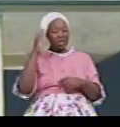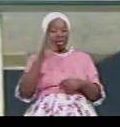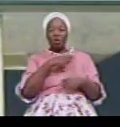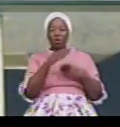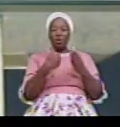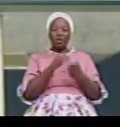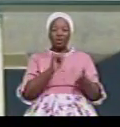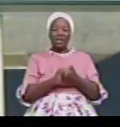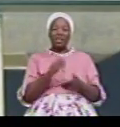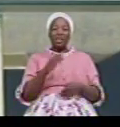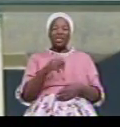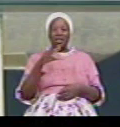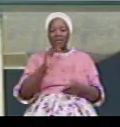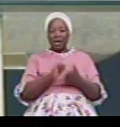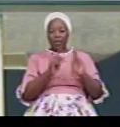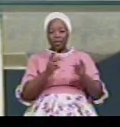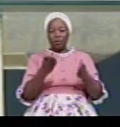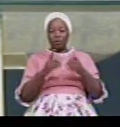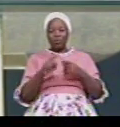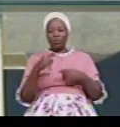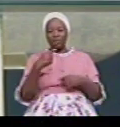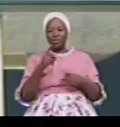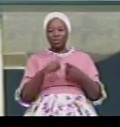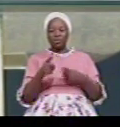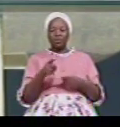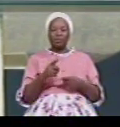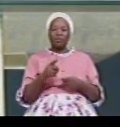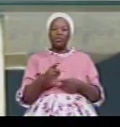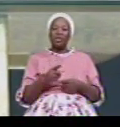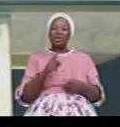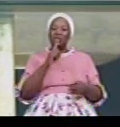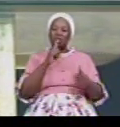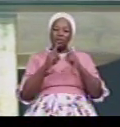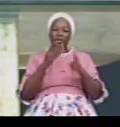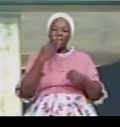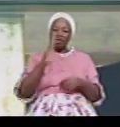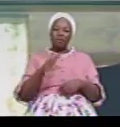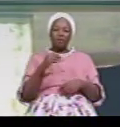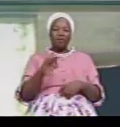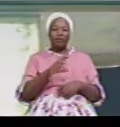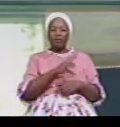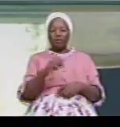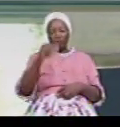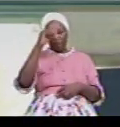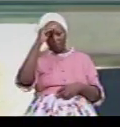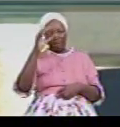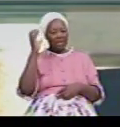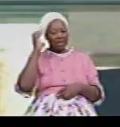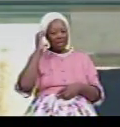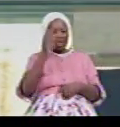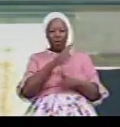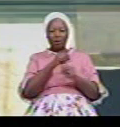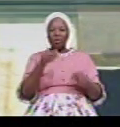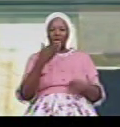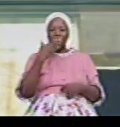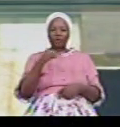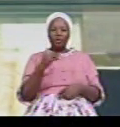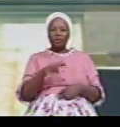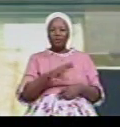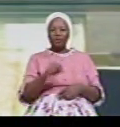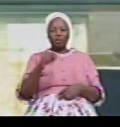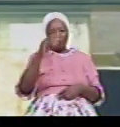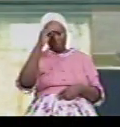he's saying or what he wants to say. Speak evil of no man. Hear evil of no man. If there were